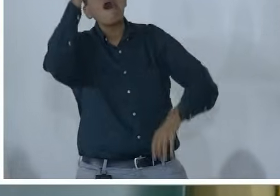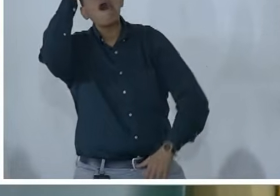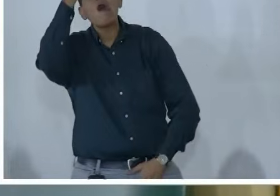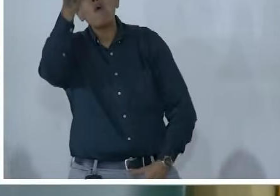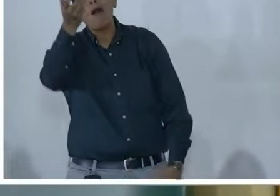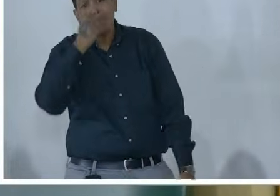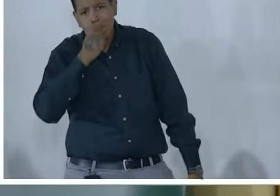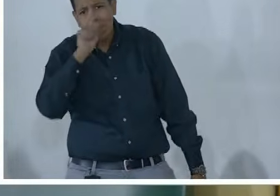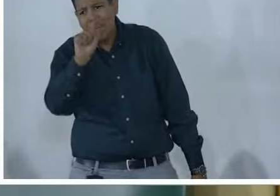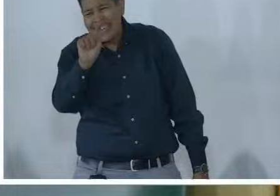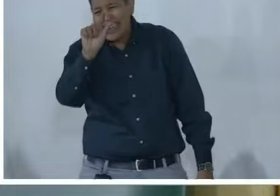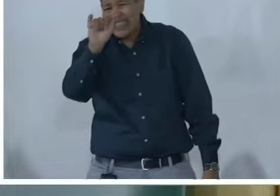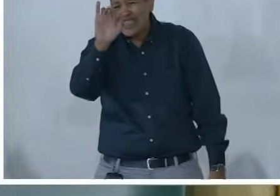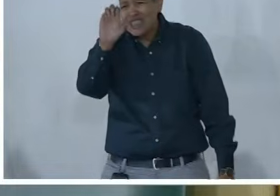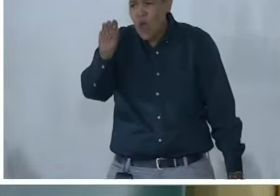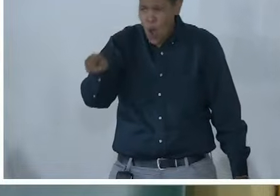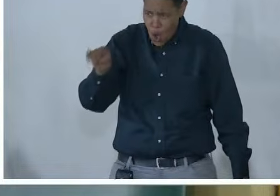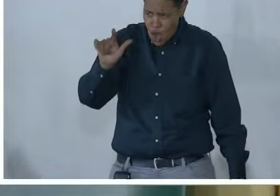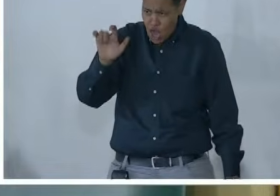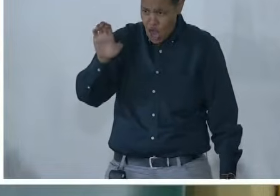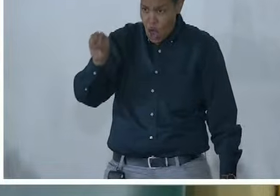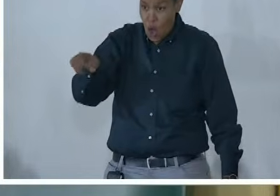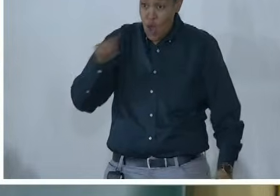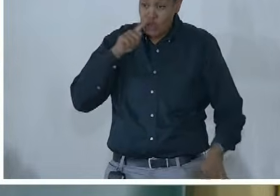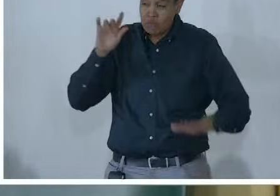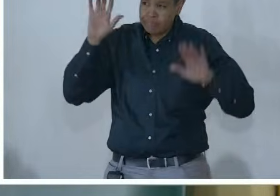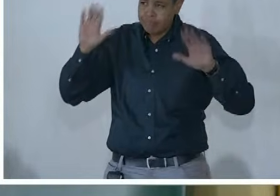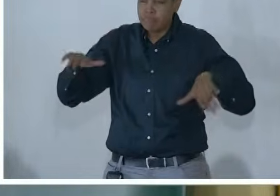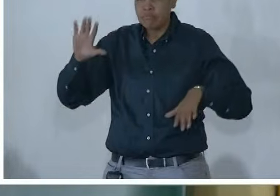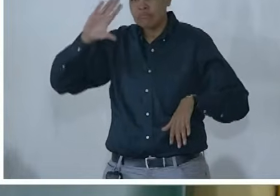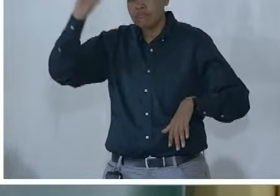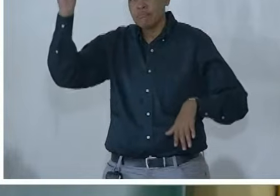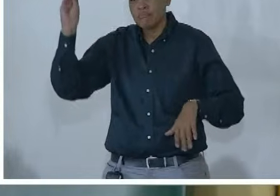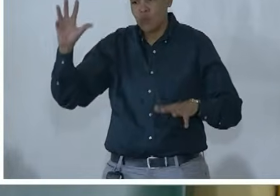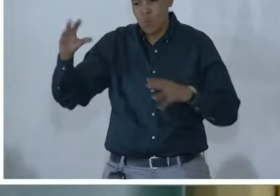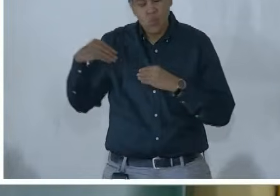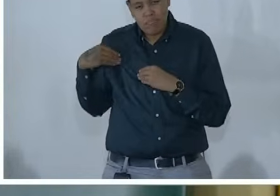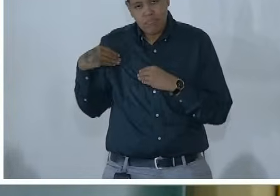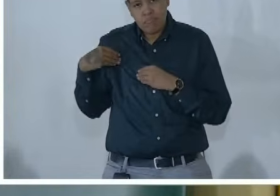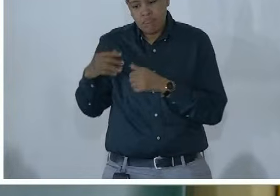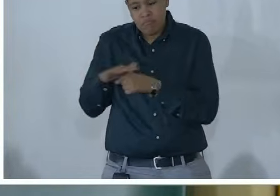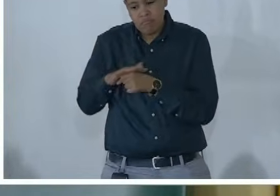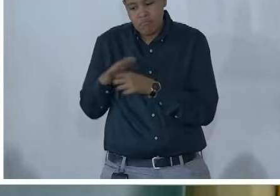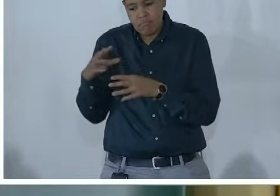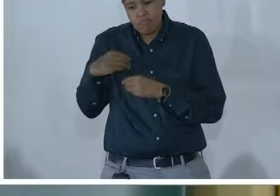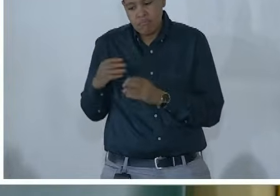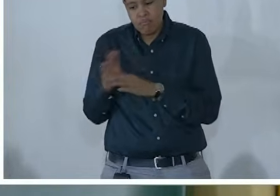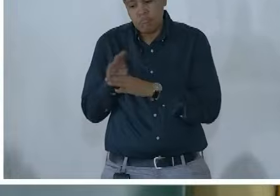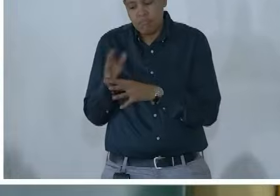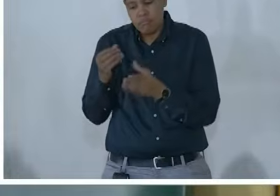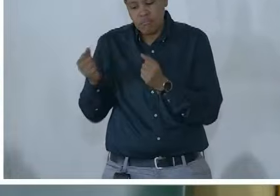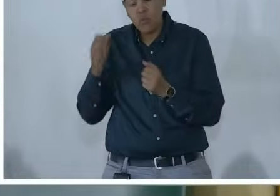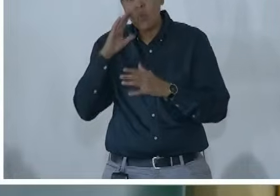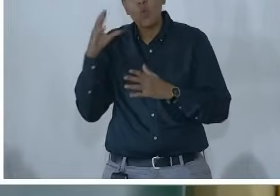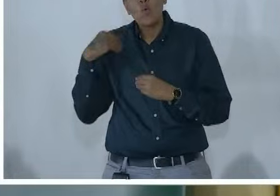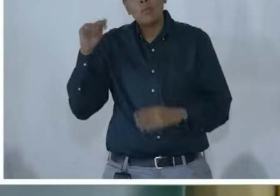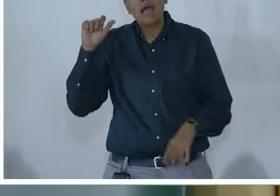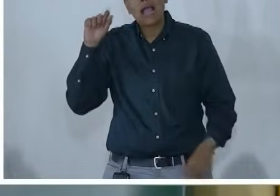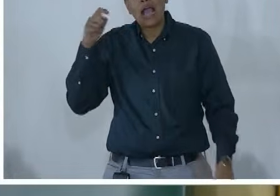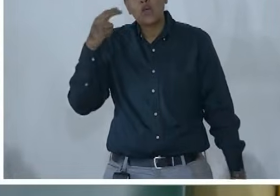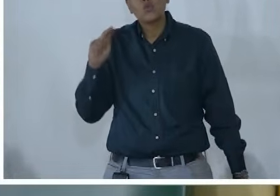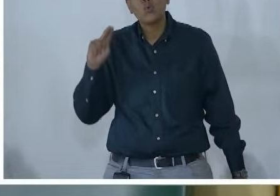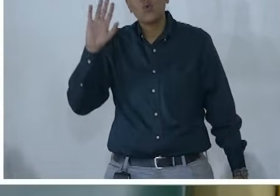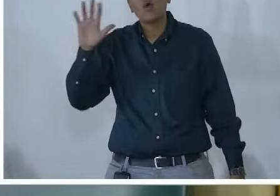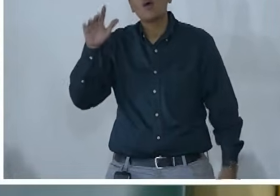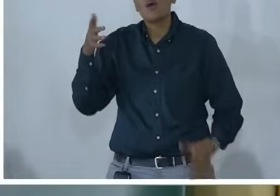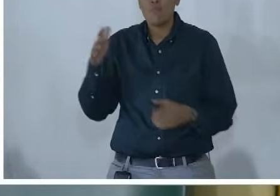Speaker, that JISTV is a state-owned enterprise. which is owned by the Gansu province,